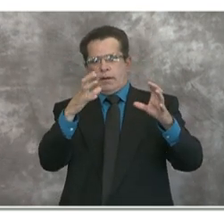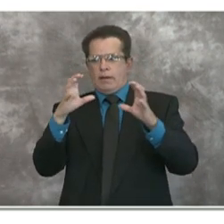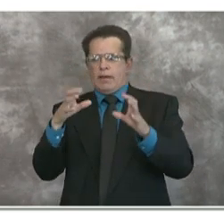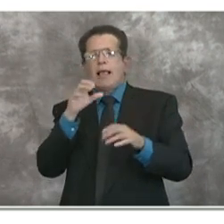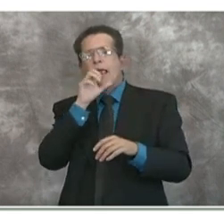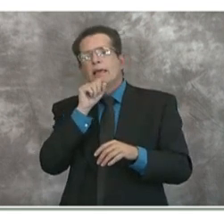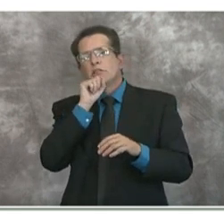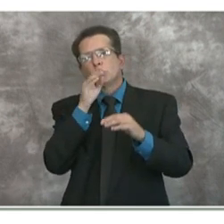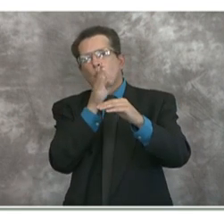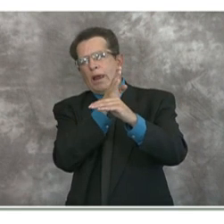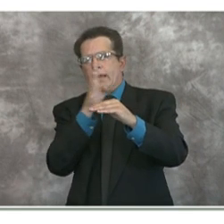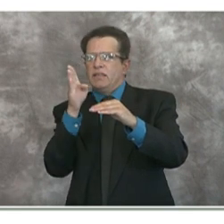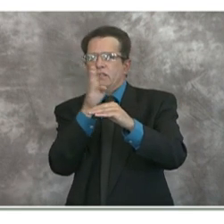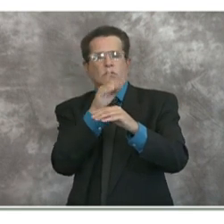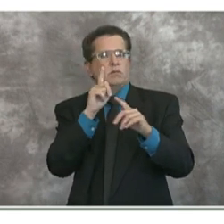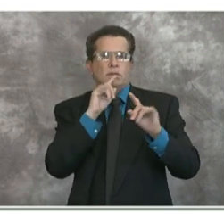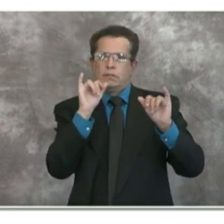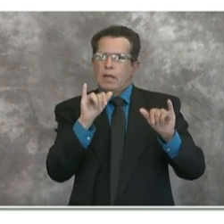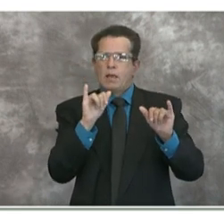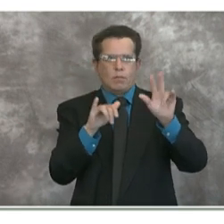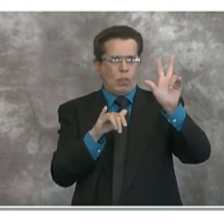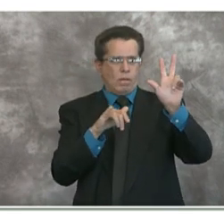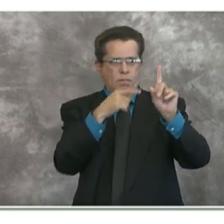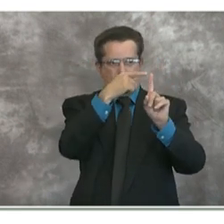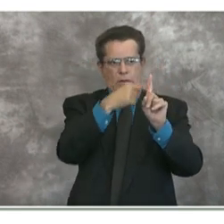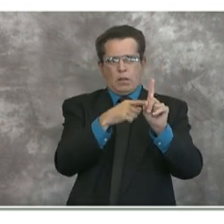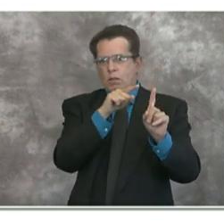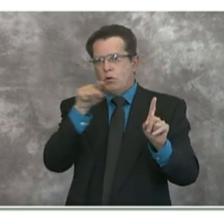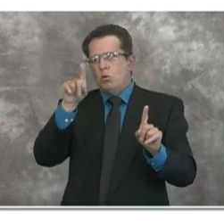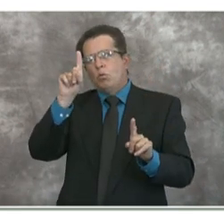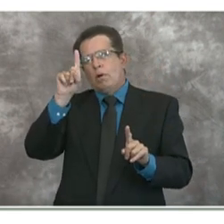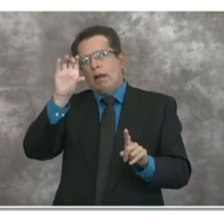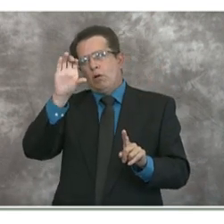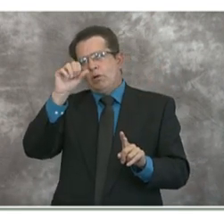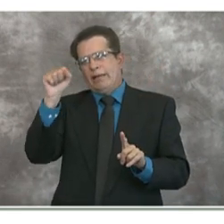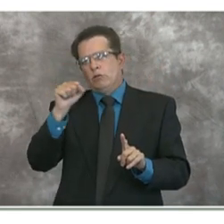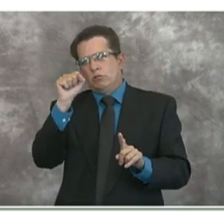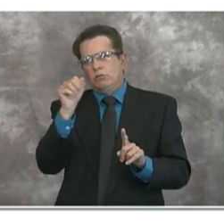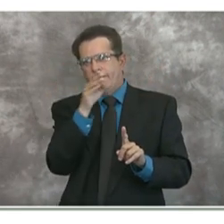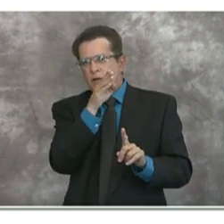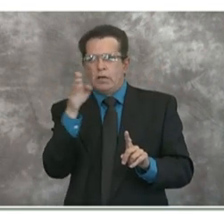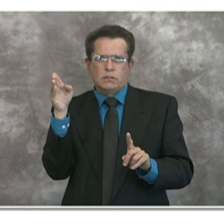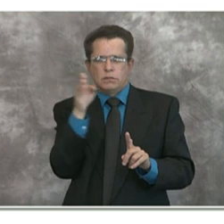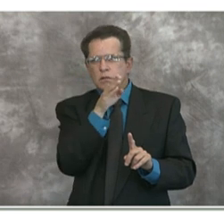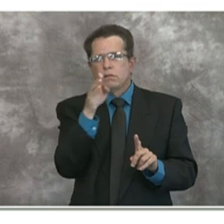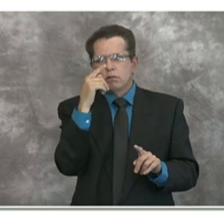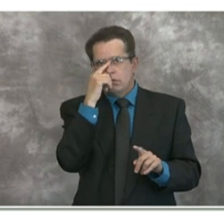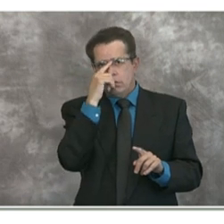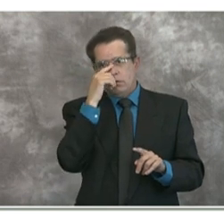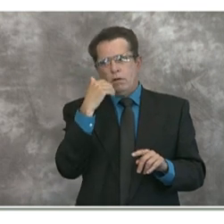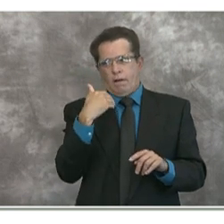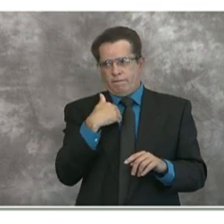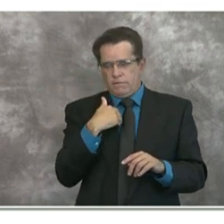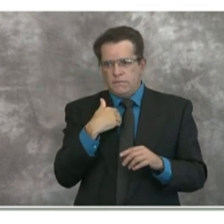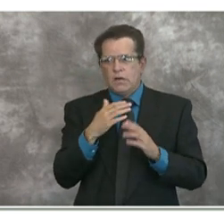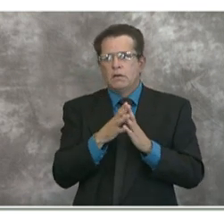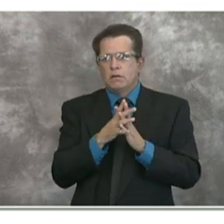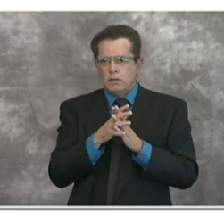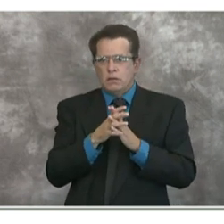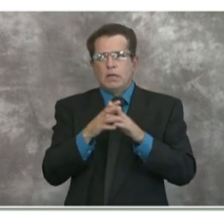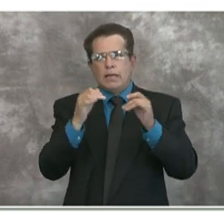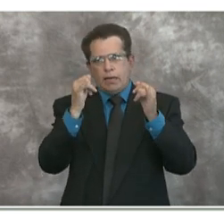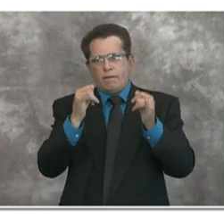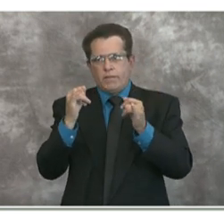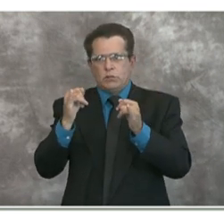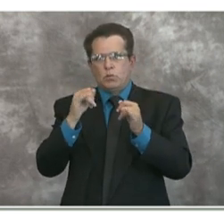age range remains the same, from 3 months to 100 years of age. We have, in terms of